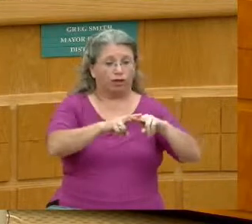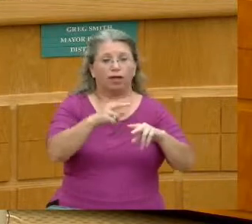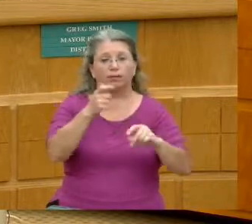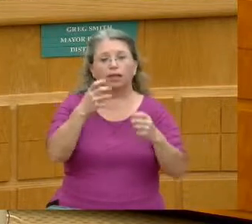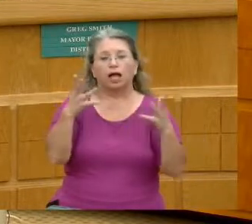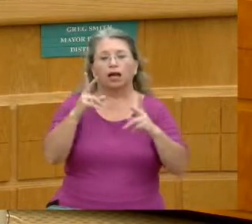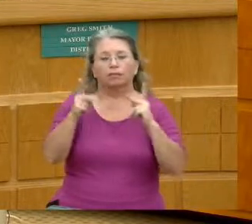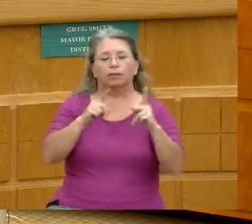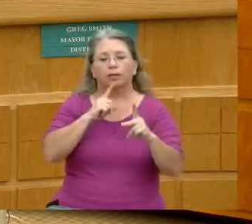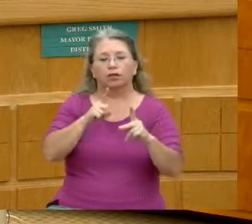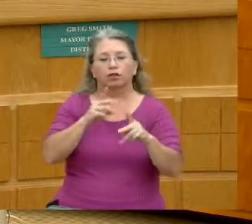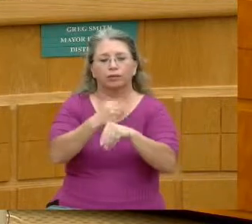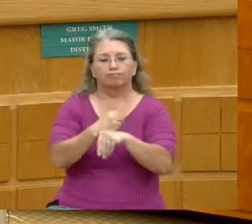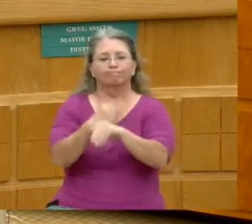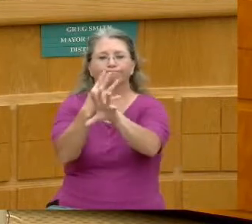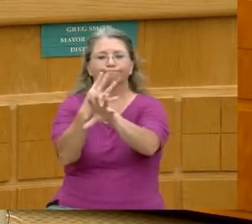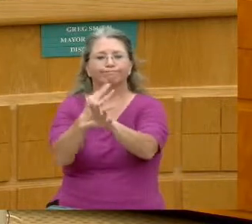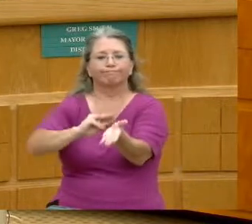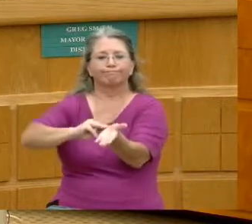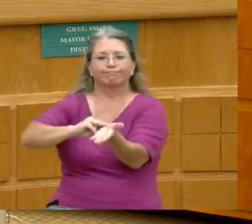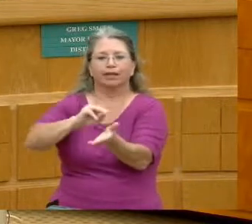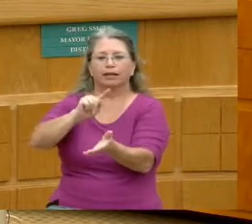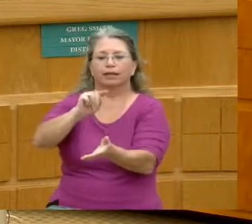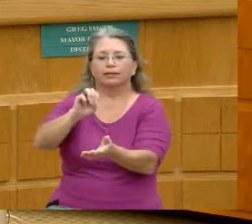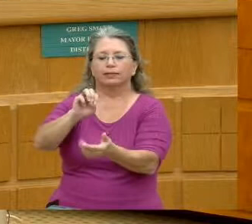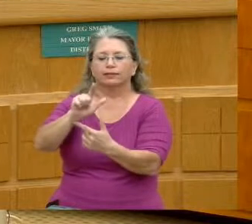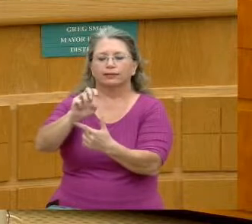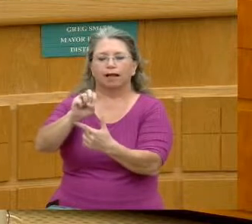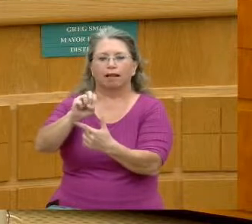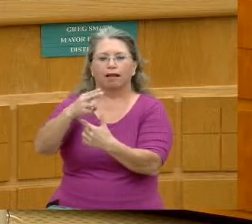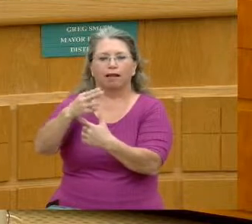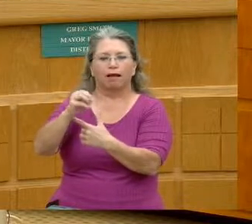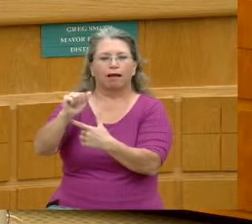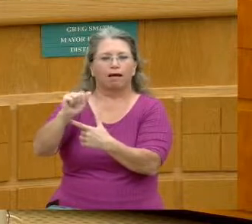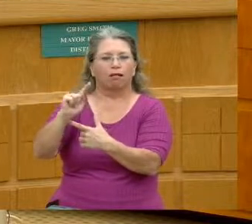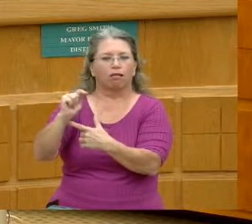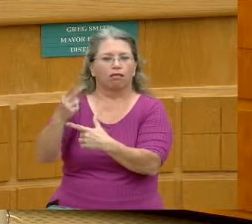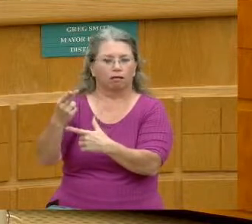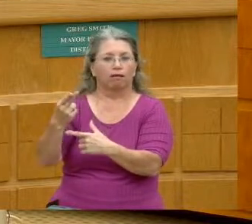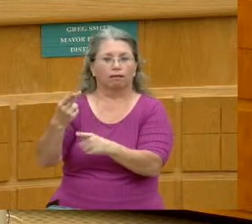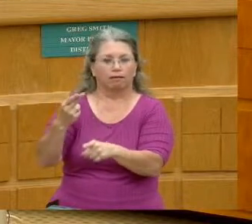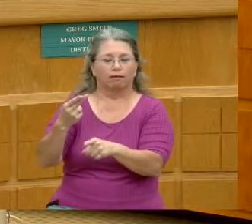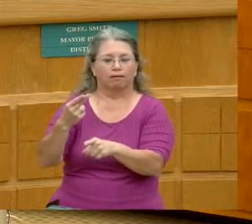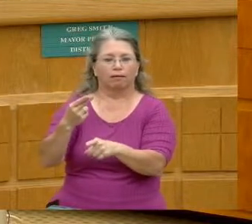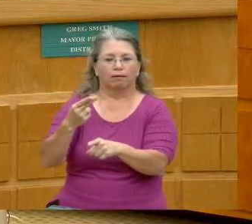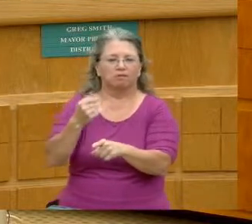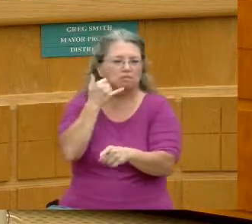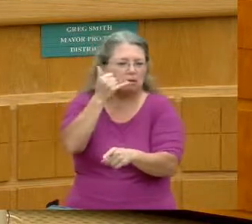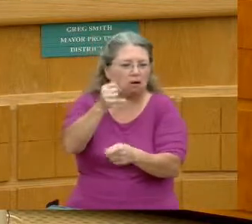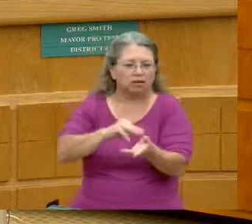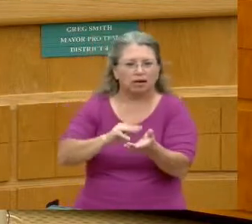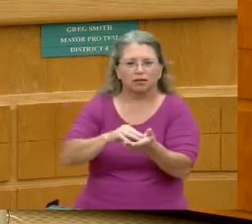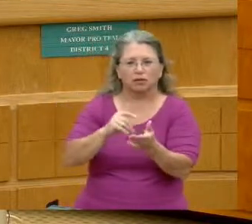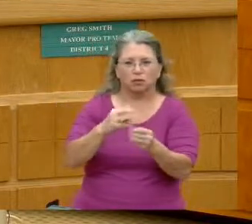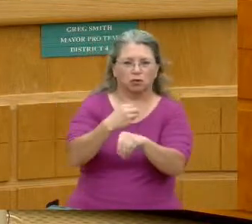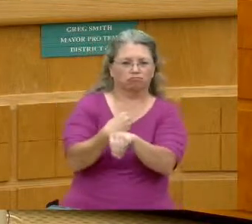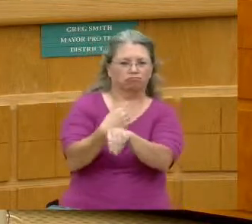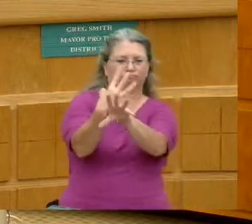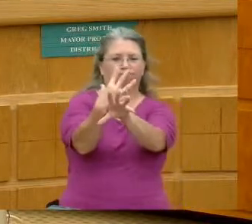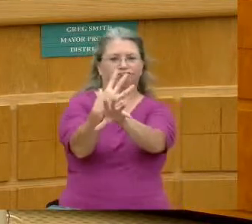And so for all the people that are doing telehealth and getting telehealth, that's one way that it would decrease the foot traffic at doctors'